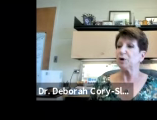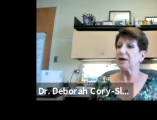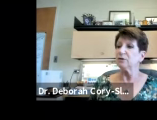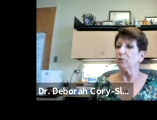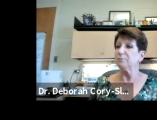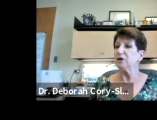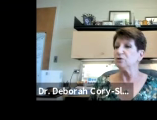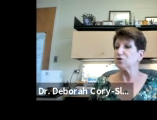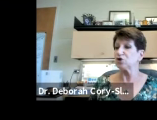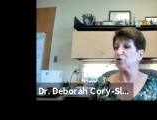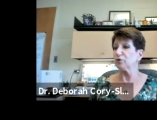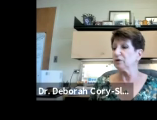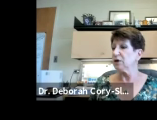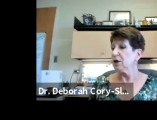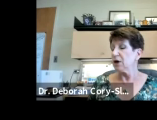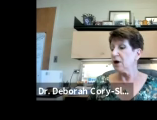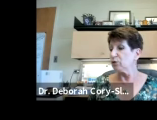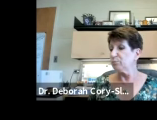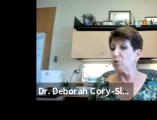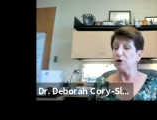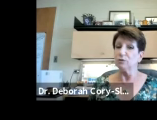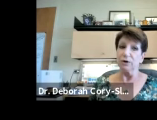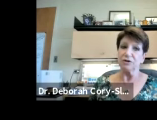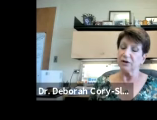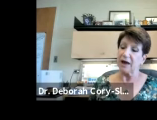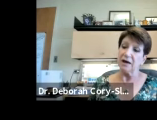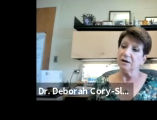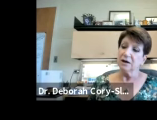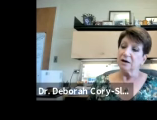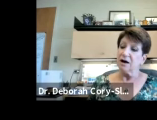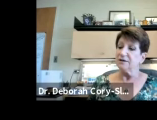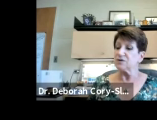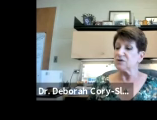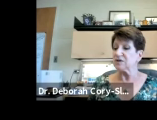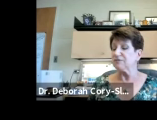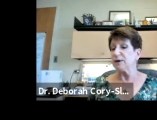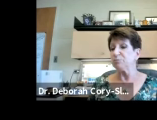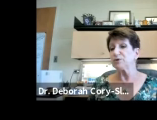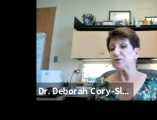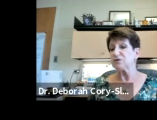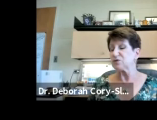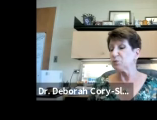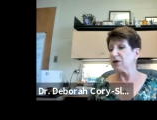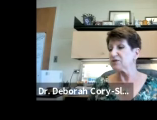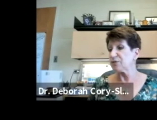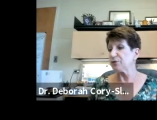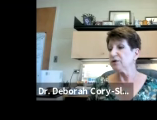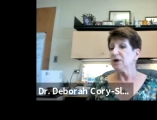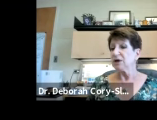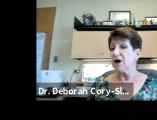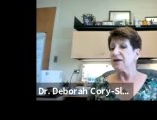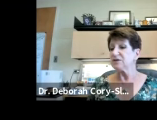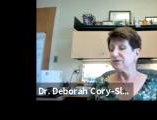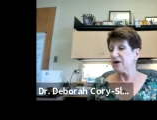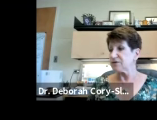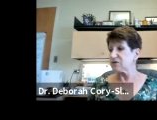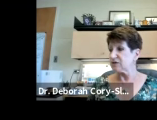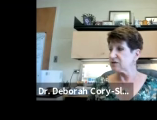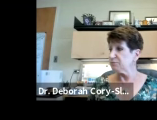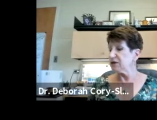to pregnant women whose children were born with a kind of cystic fibrosis, as well as other kinds